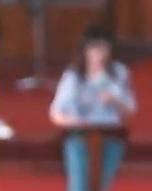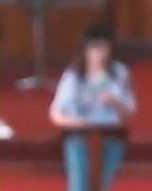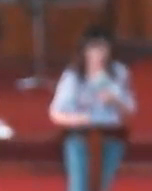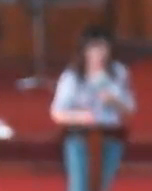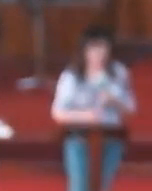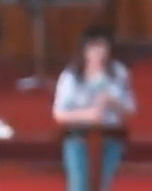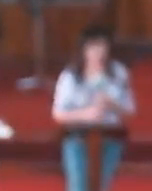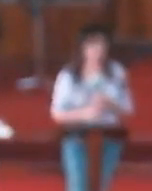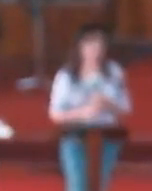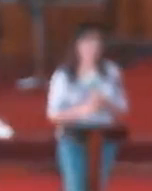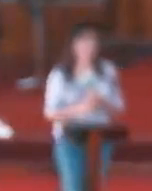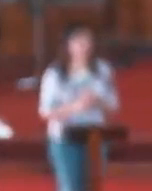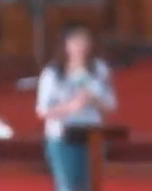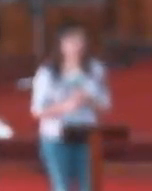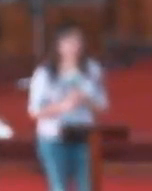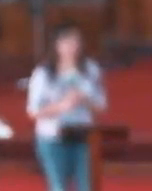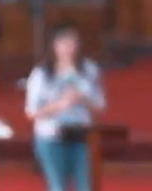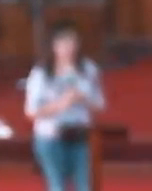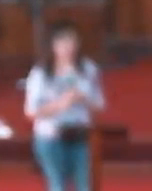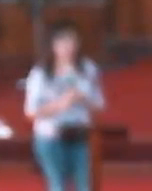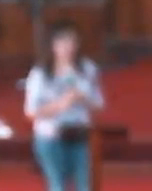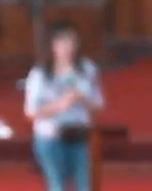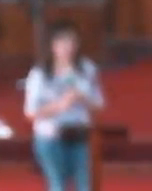Hay un señor cuyo hijo